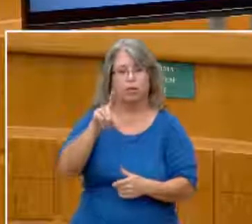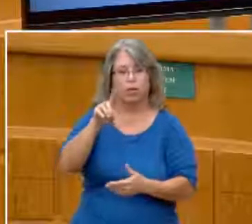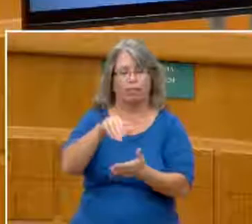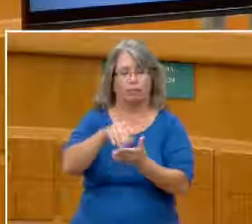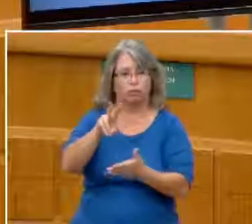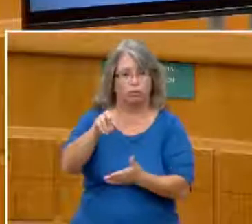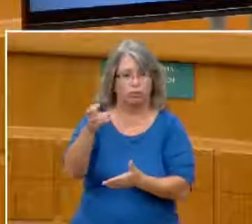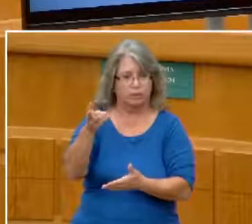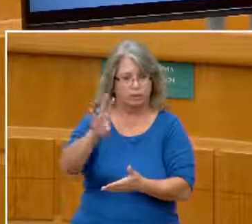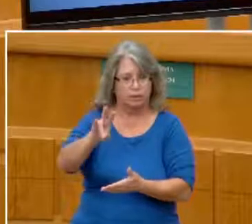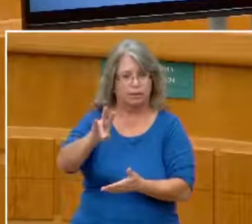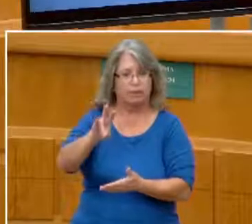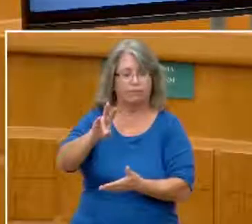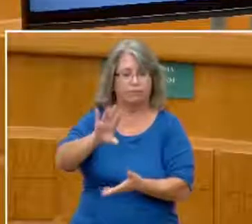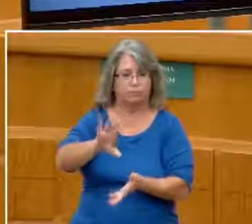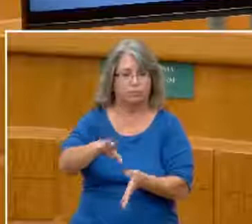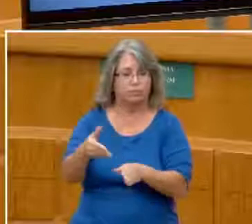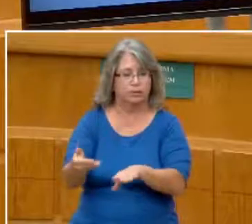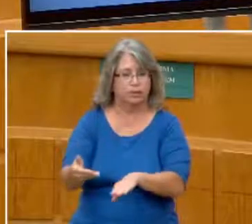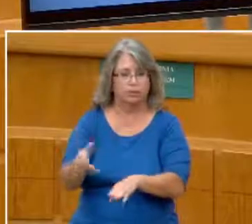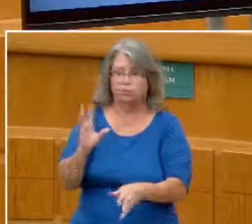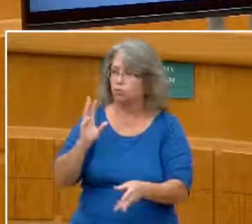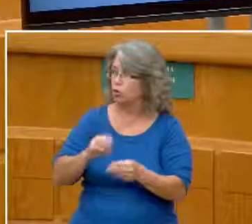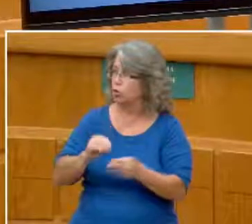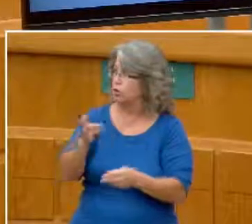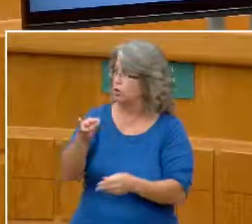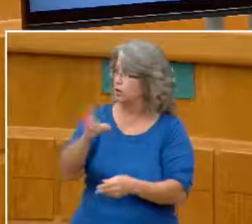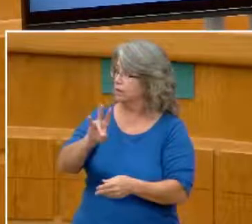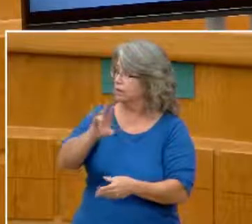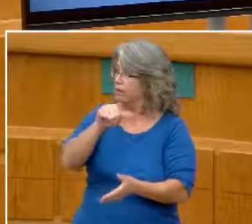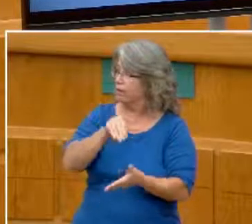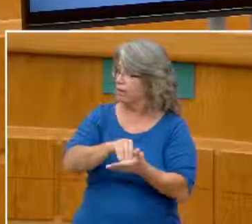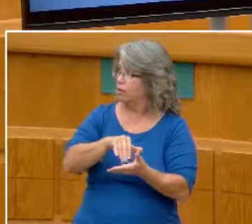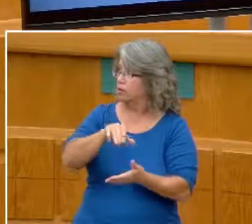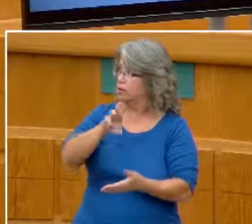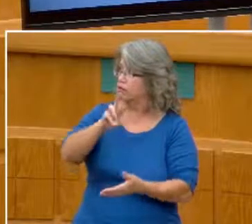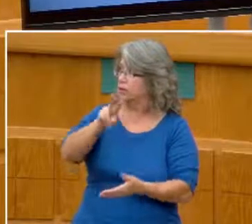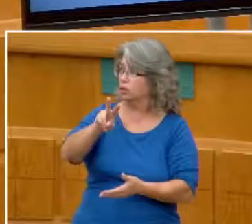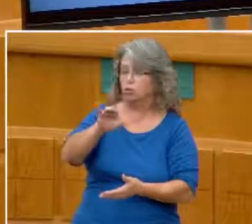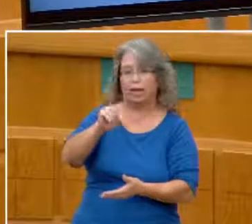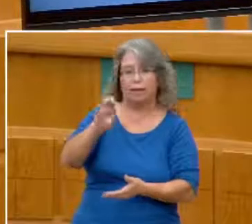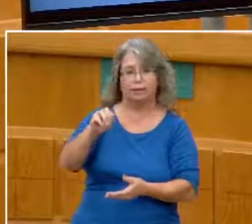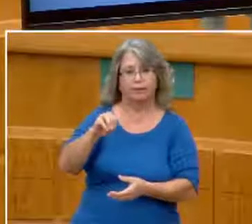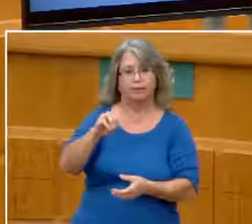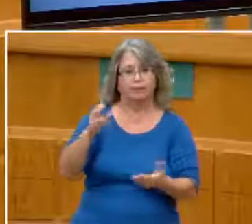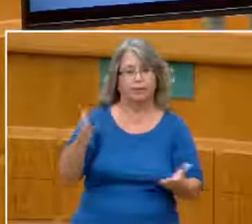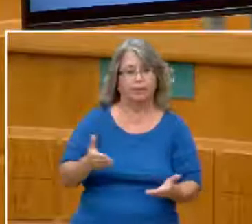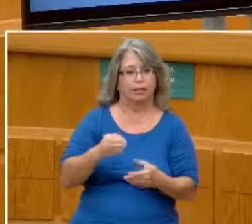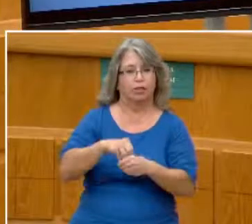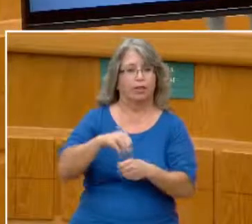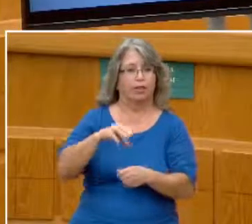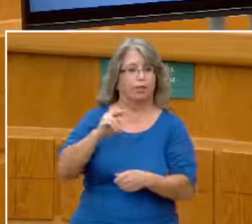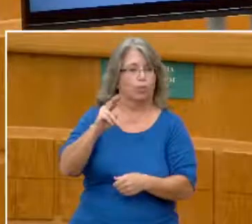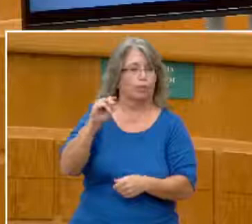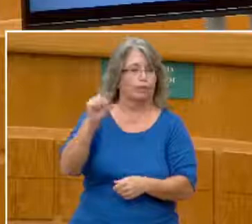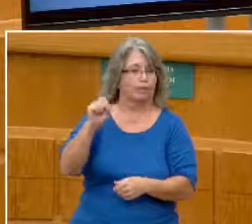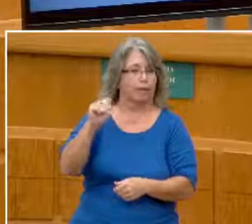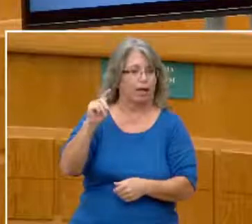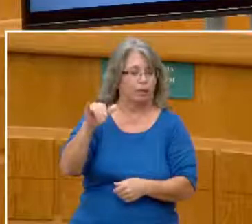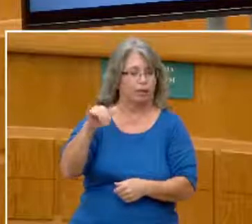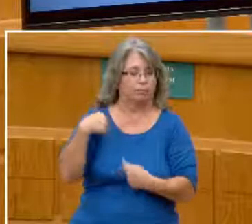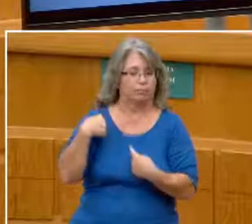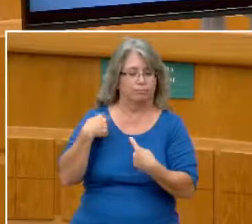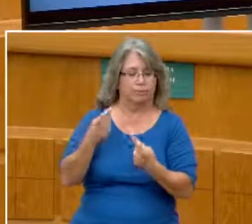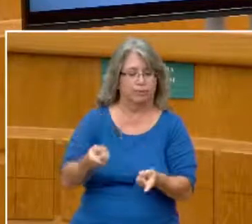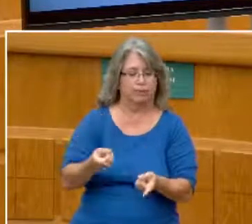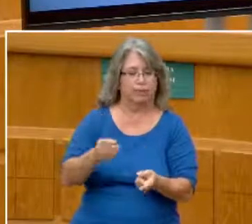of 67,062 cases of COVID-19 here in Nueces County since the beginning in March